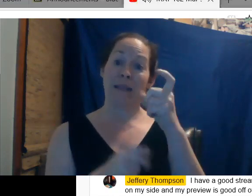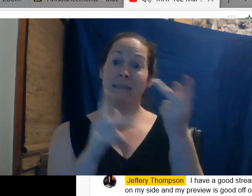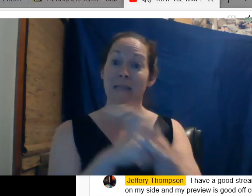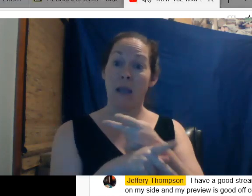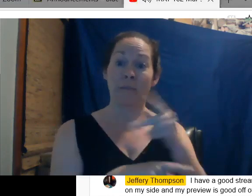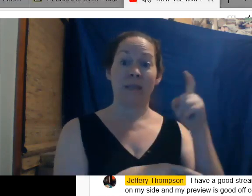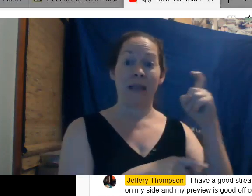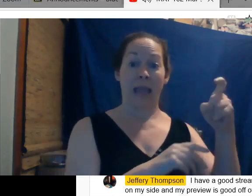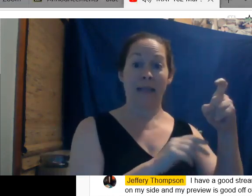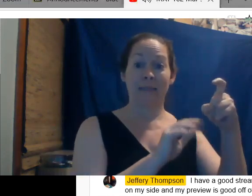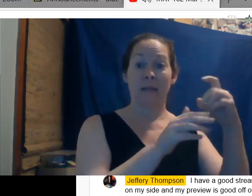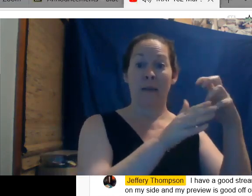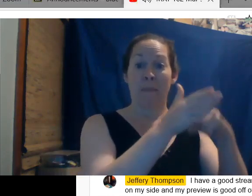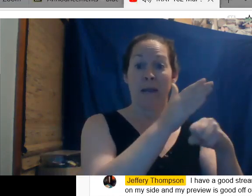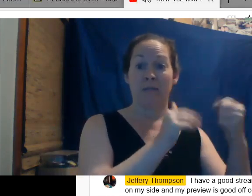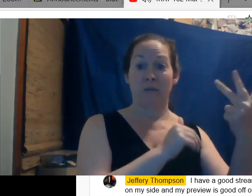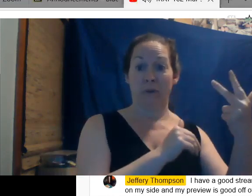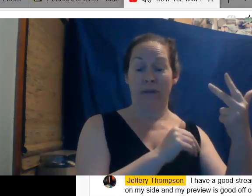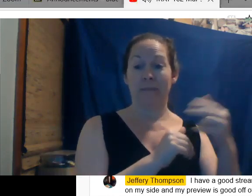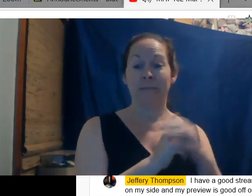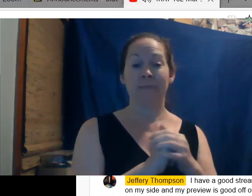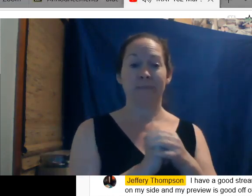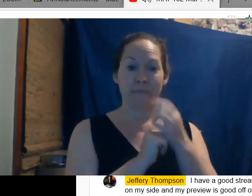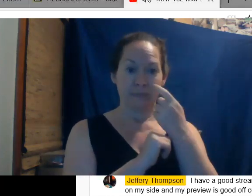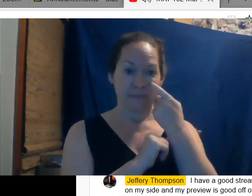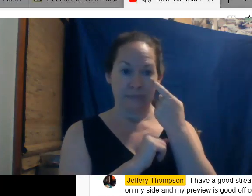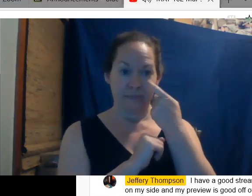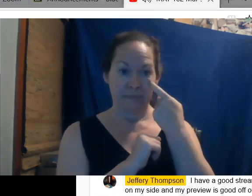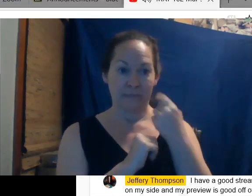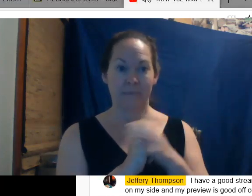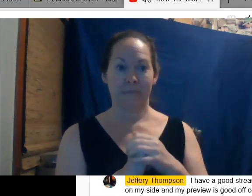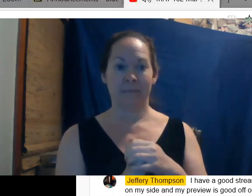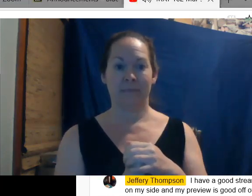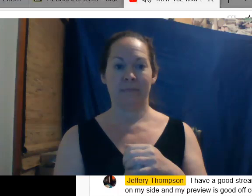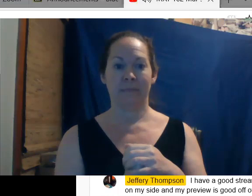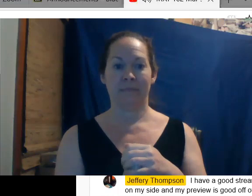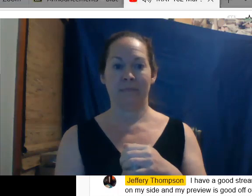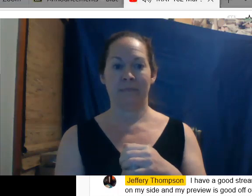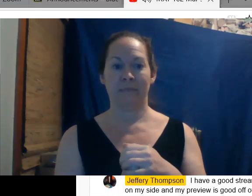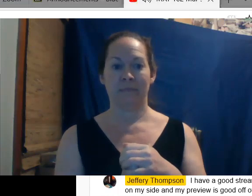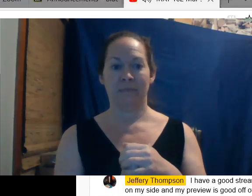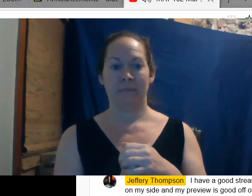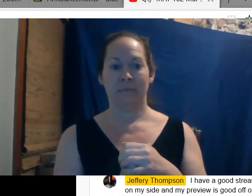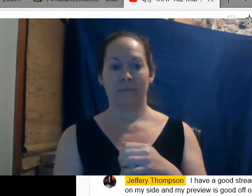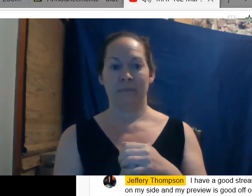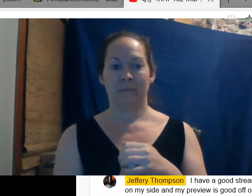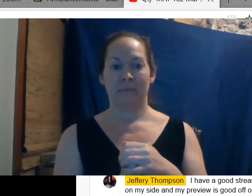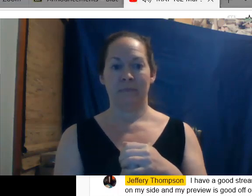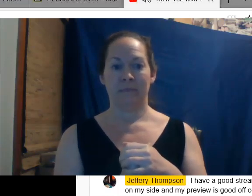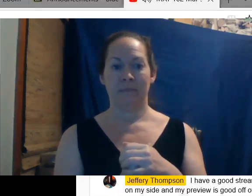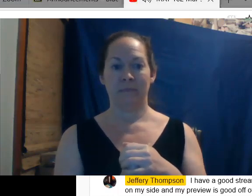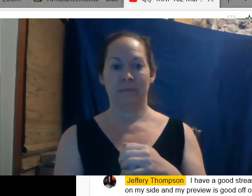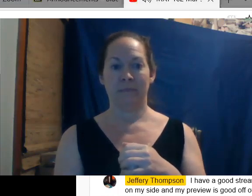x minus 3. And I'll do it term by term. So 3x times x is 3x squared.